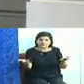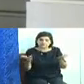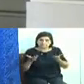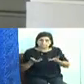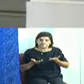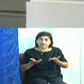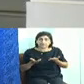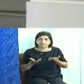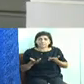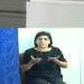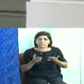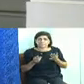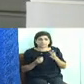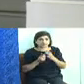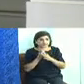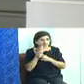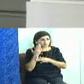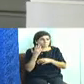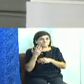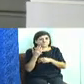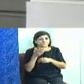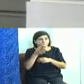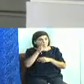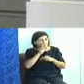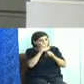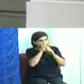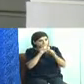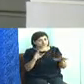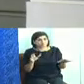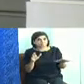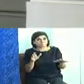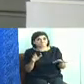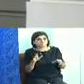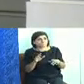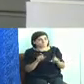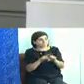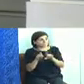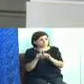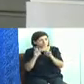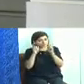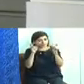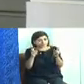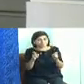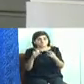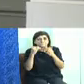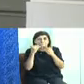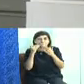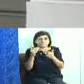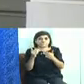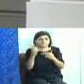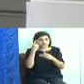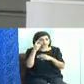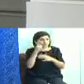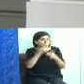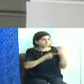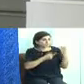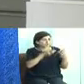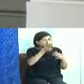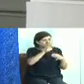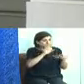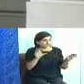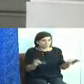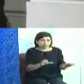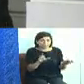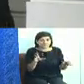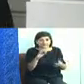bring forth the harvest. God bless you as you give. Let's give in gratitude for what God is doing in our